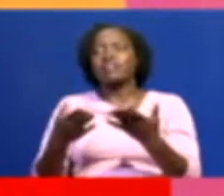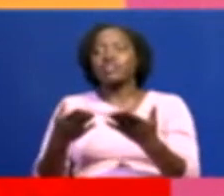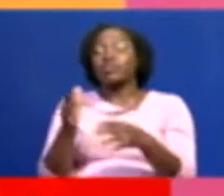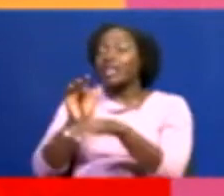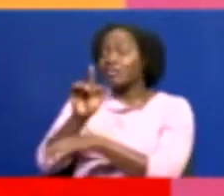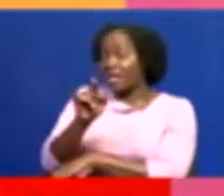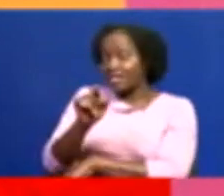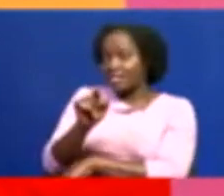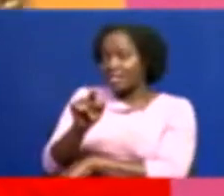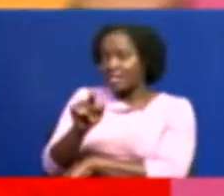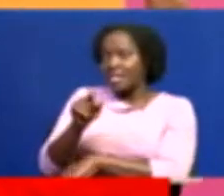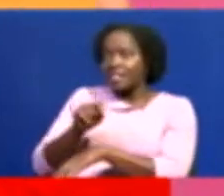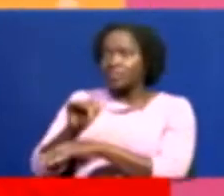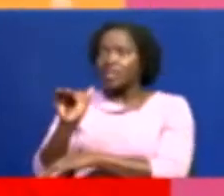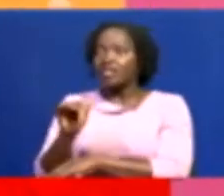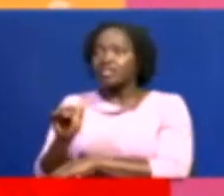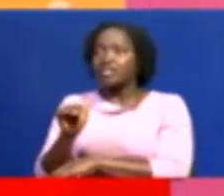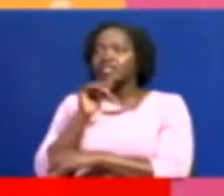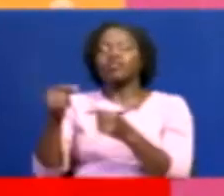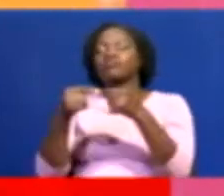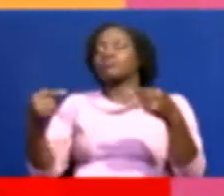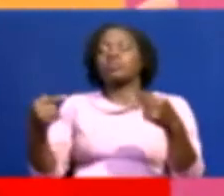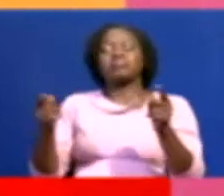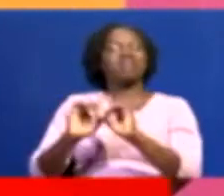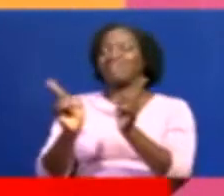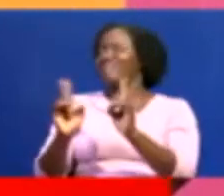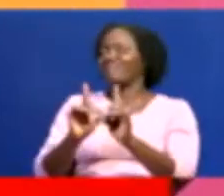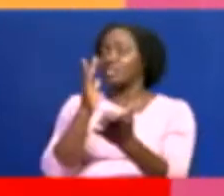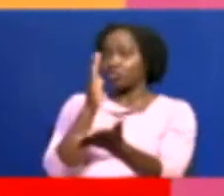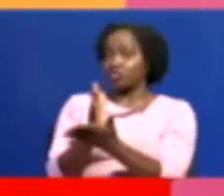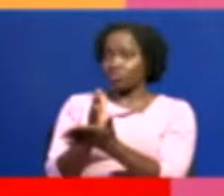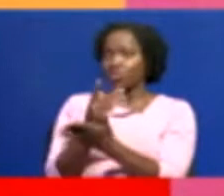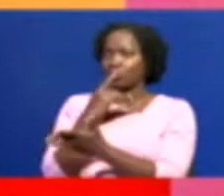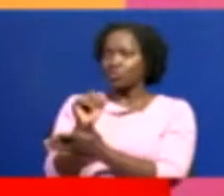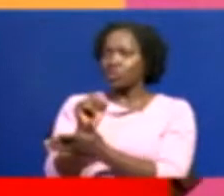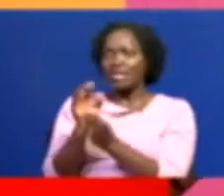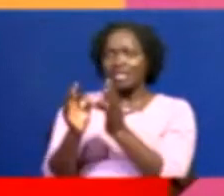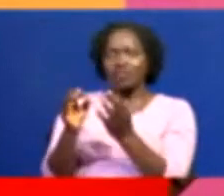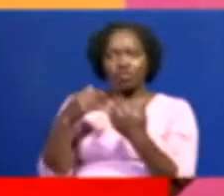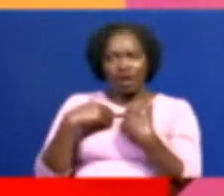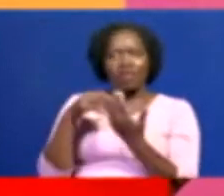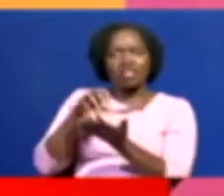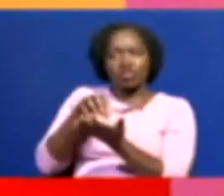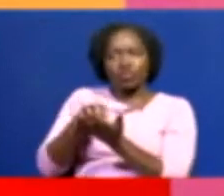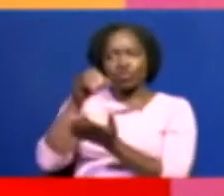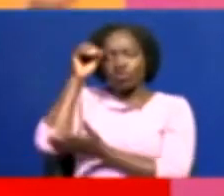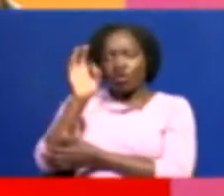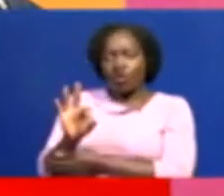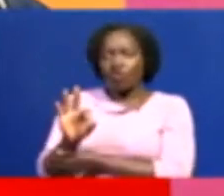effect. Okay. And when they were asked, they said they do not contradict the statement. Mm-hmm. So, if you have a situation of